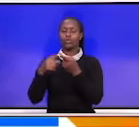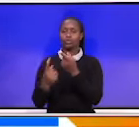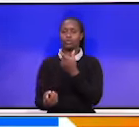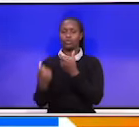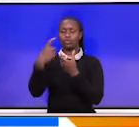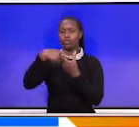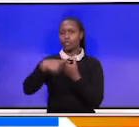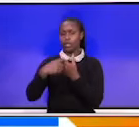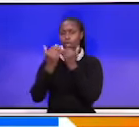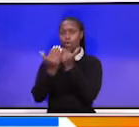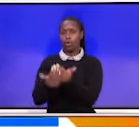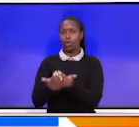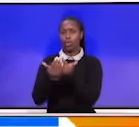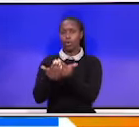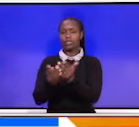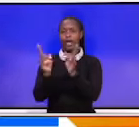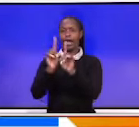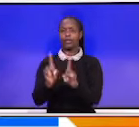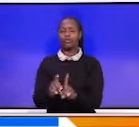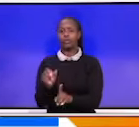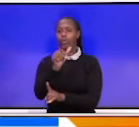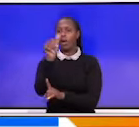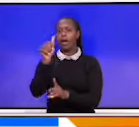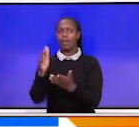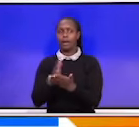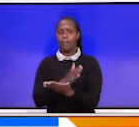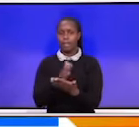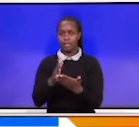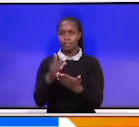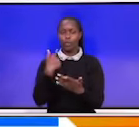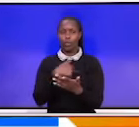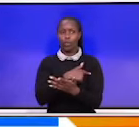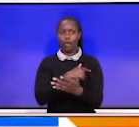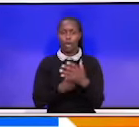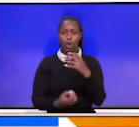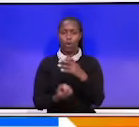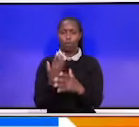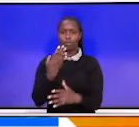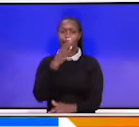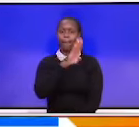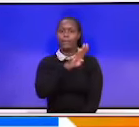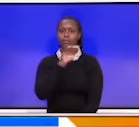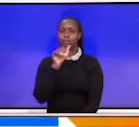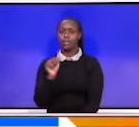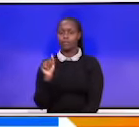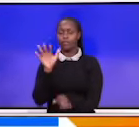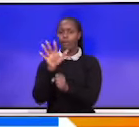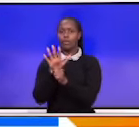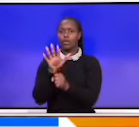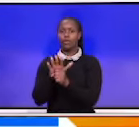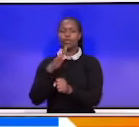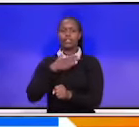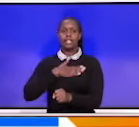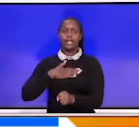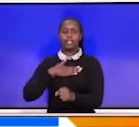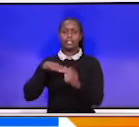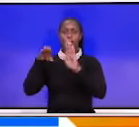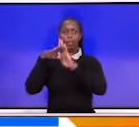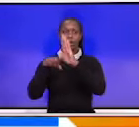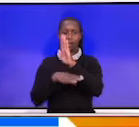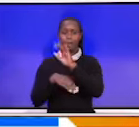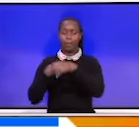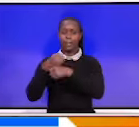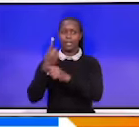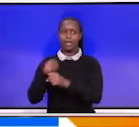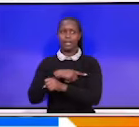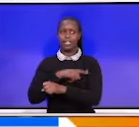cruise ships, and other vessels. Additionally, we will be launching a Bachelor of Nautical Sciences program, making us the first